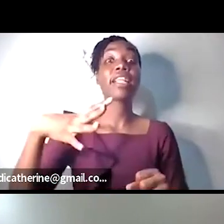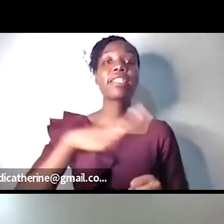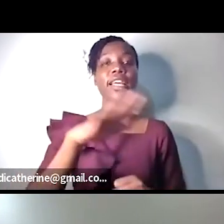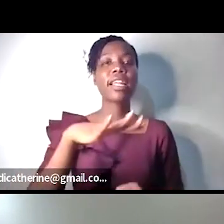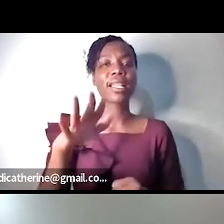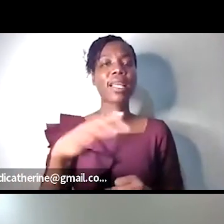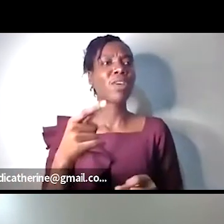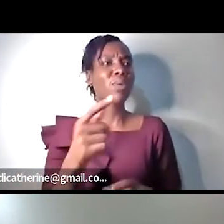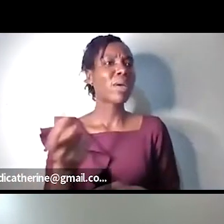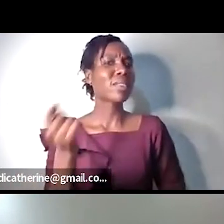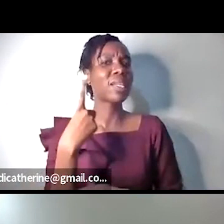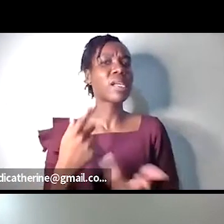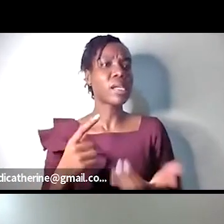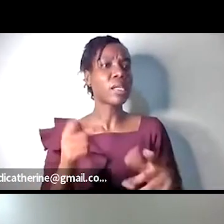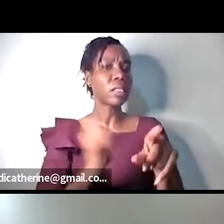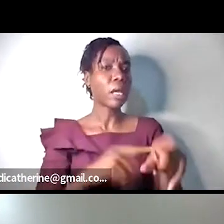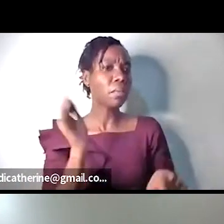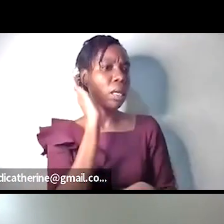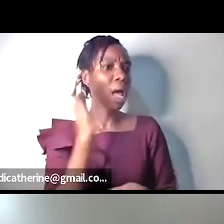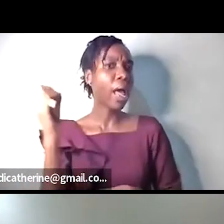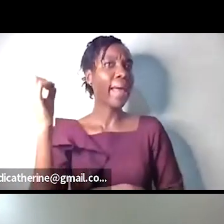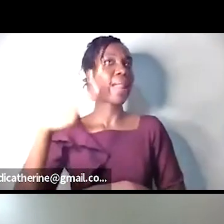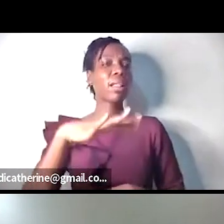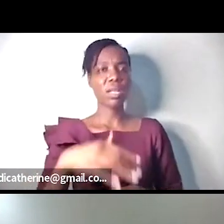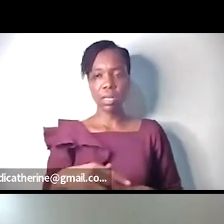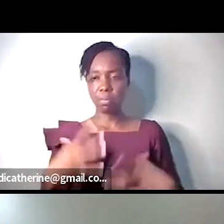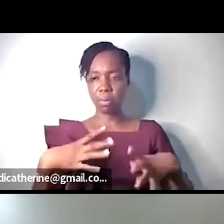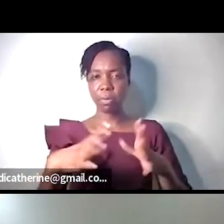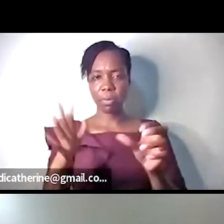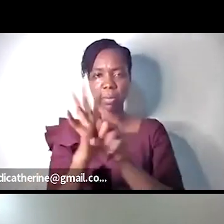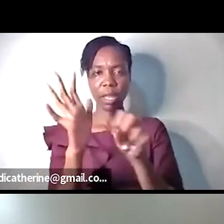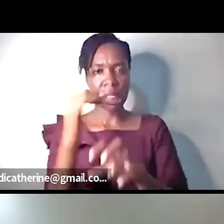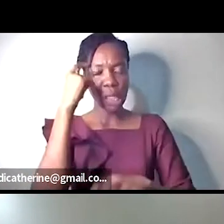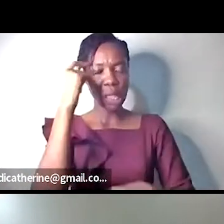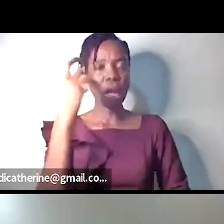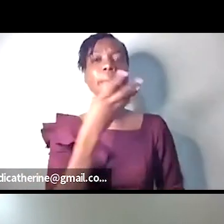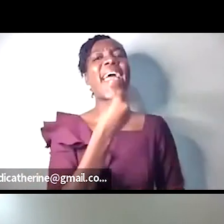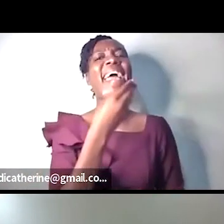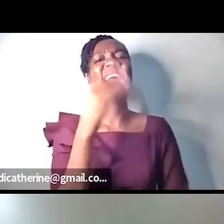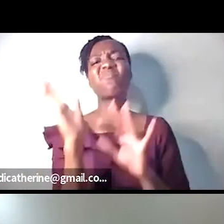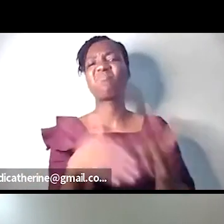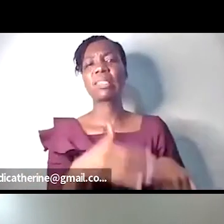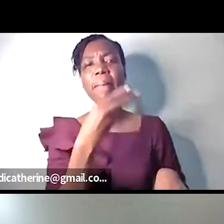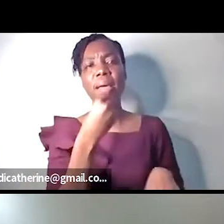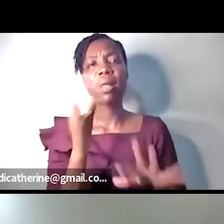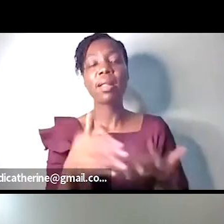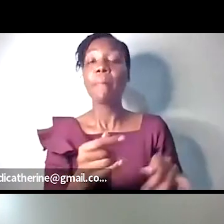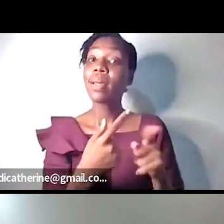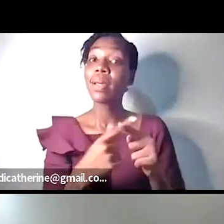like, those are men. You understand, those are men. So we're still experiencing